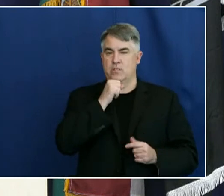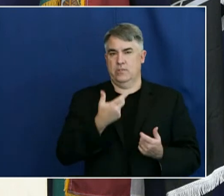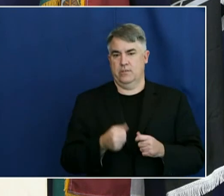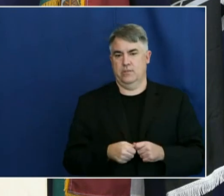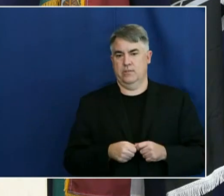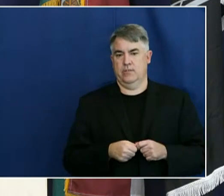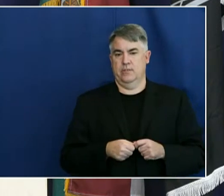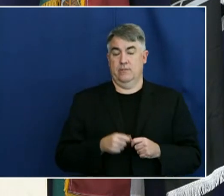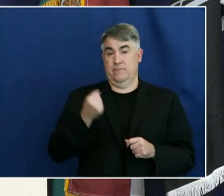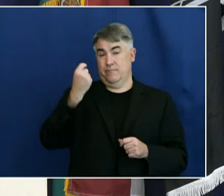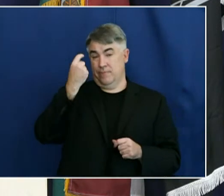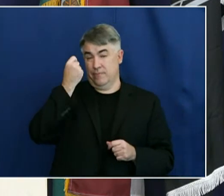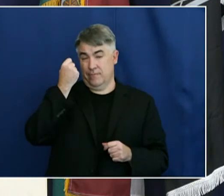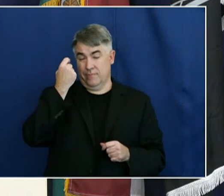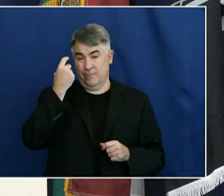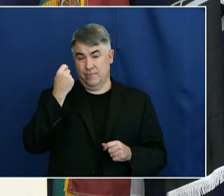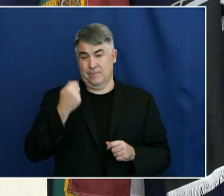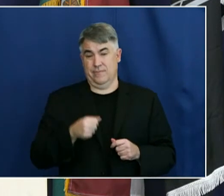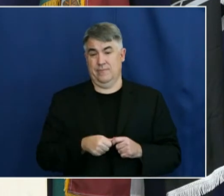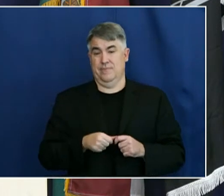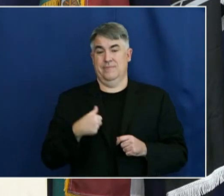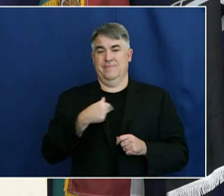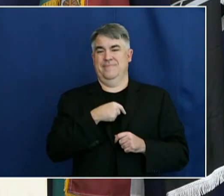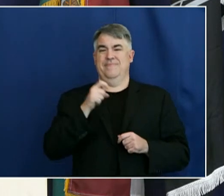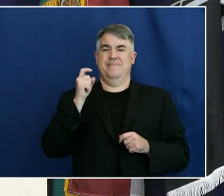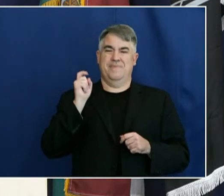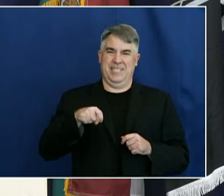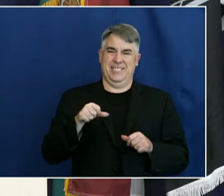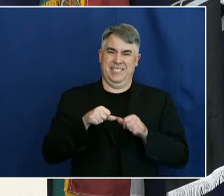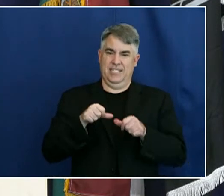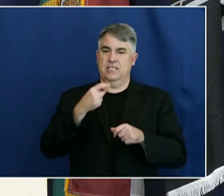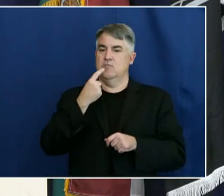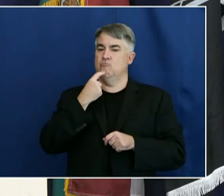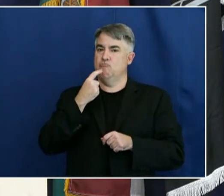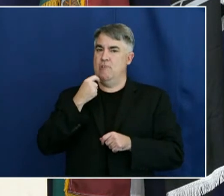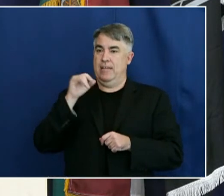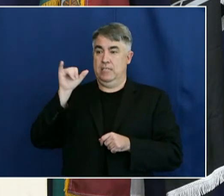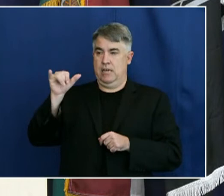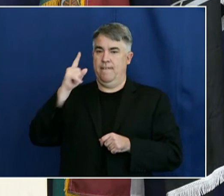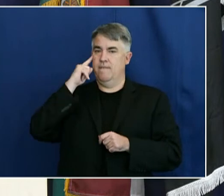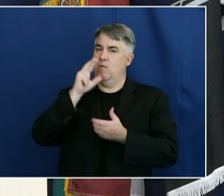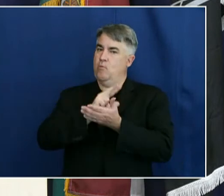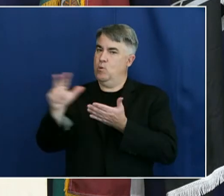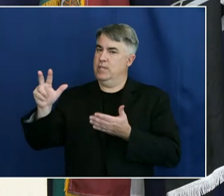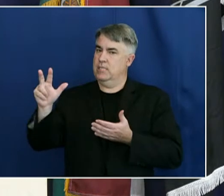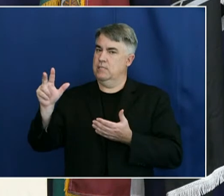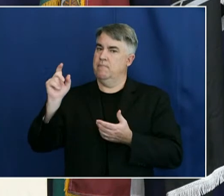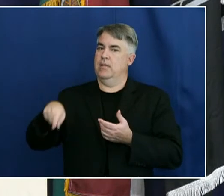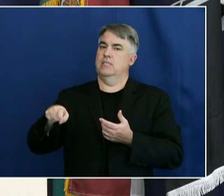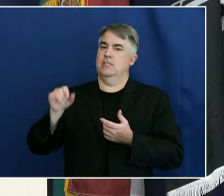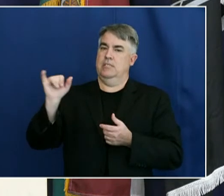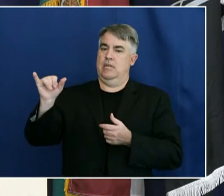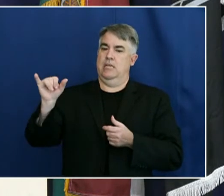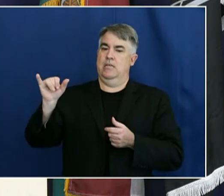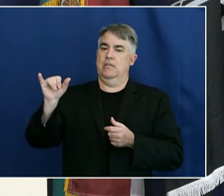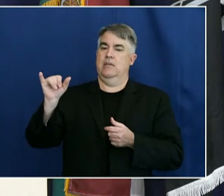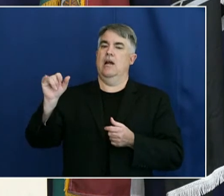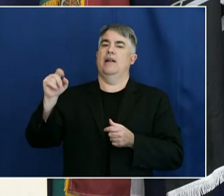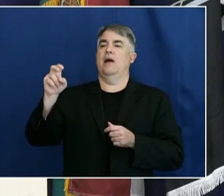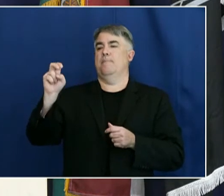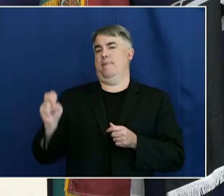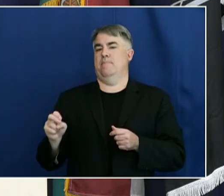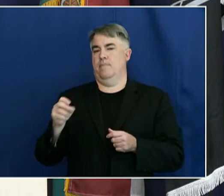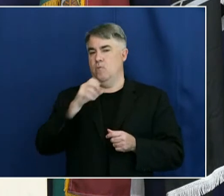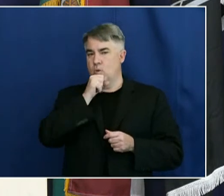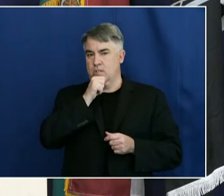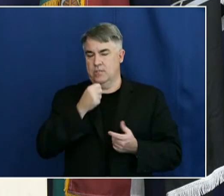there that we need to be in red for 3 weeks, but I think when you look at the timing, that's not really going to be an issue because you would need